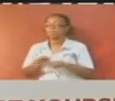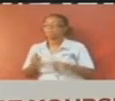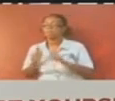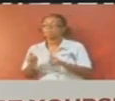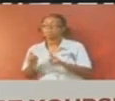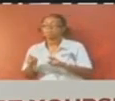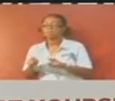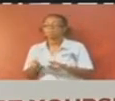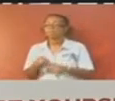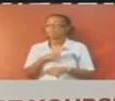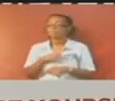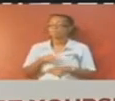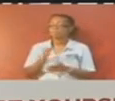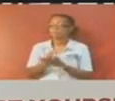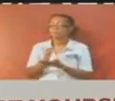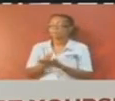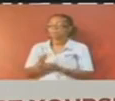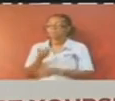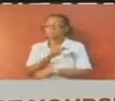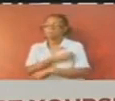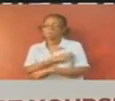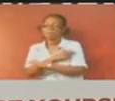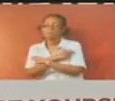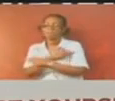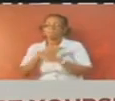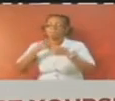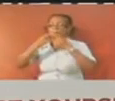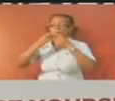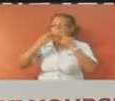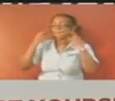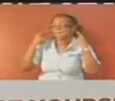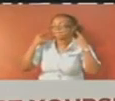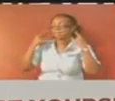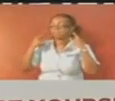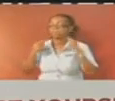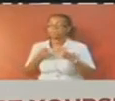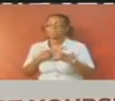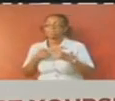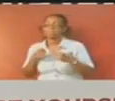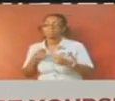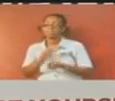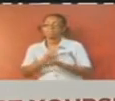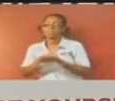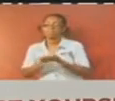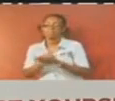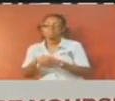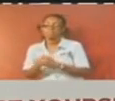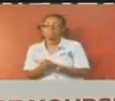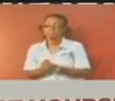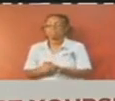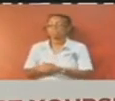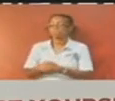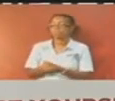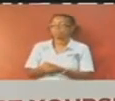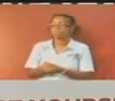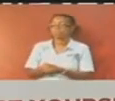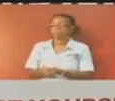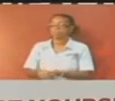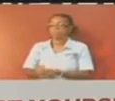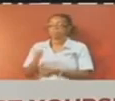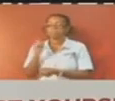yes. But don't let the relaxation affect our response. And he quotes, wherever you